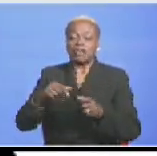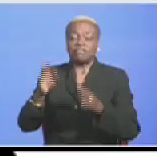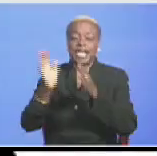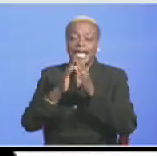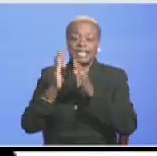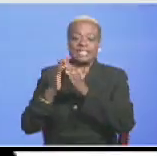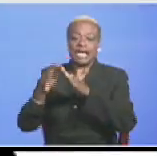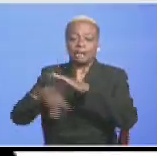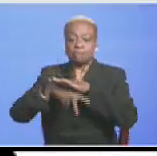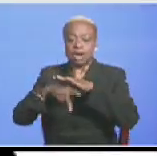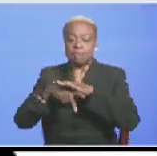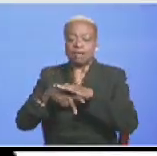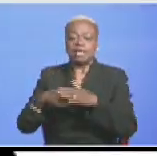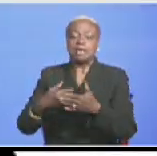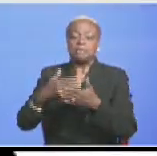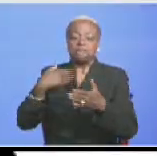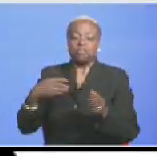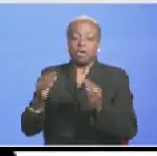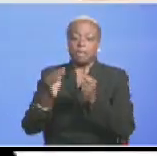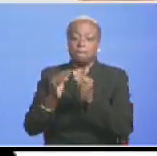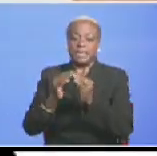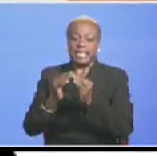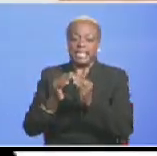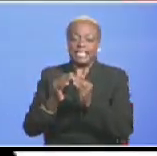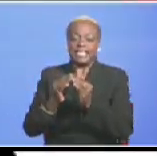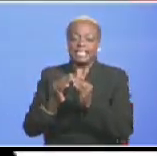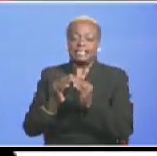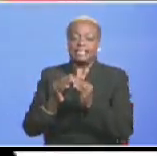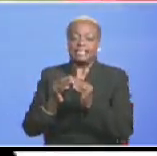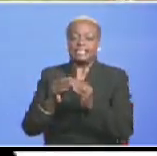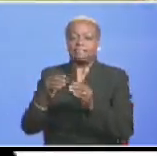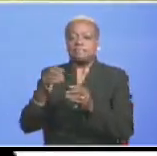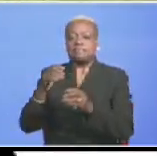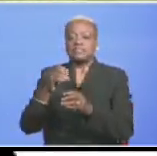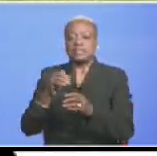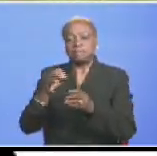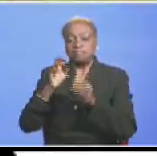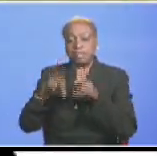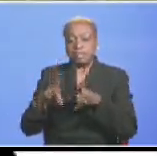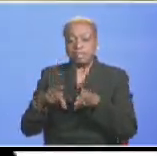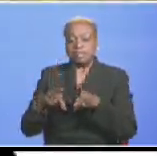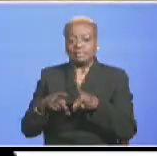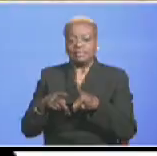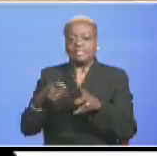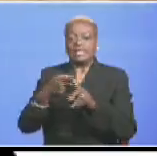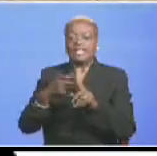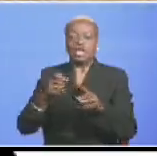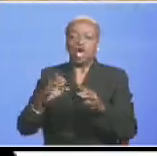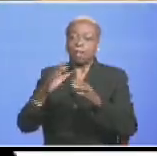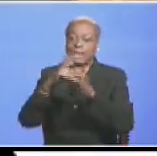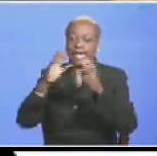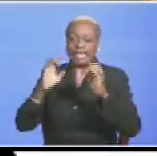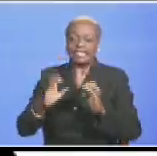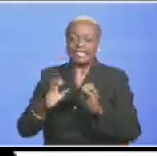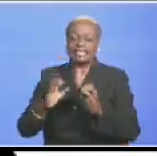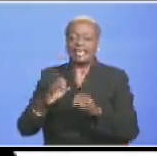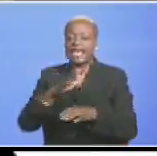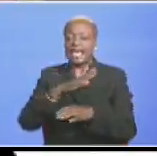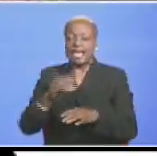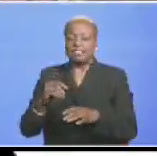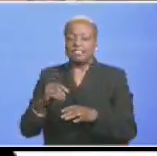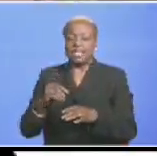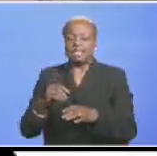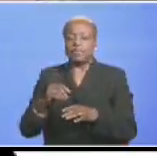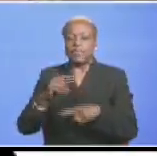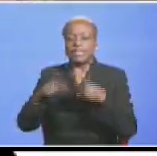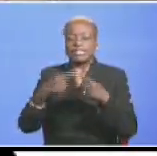Primary, before meeting some super fans at the island's administrative complex. And for all of the medalists, they certainly soaked up the admiration from the locals on the island,